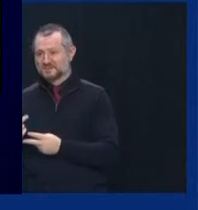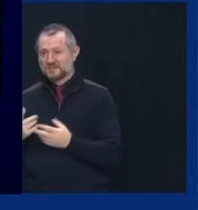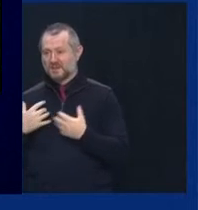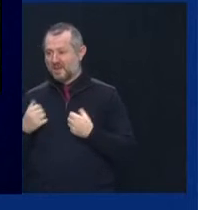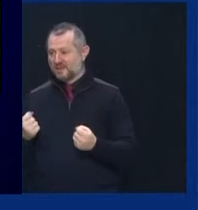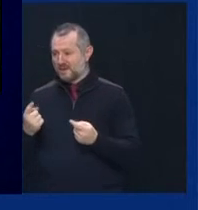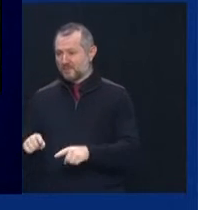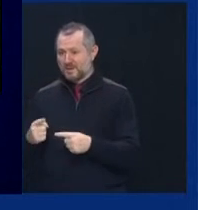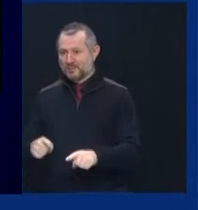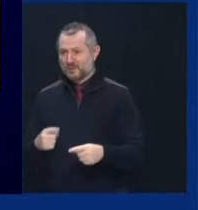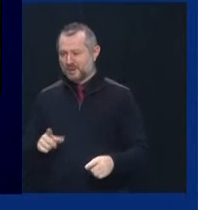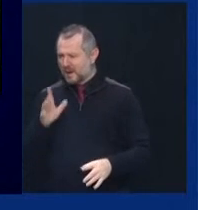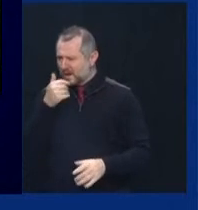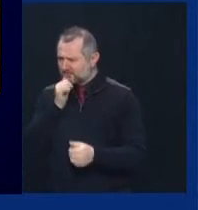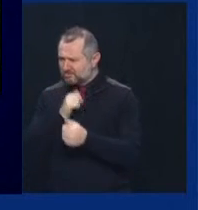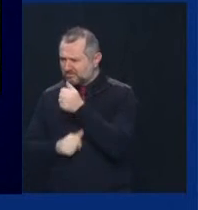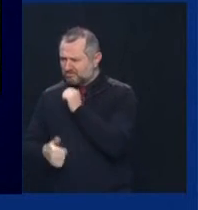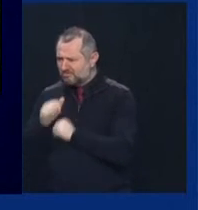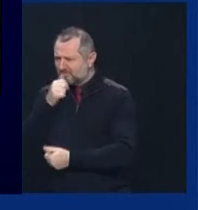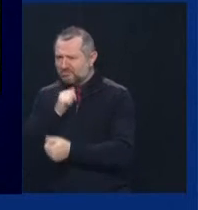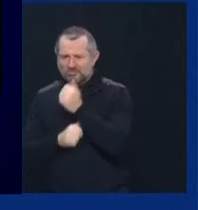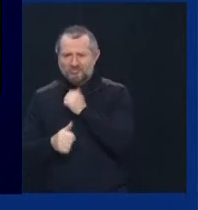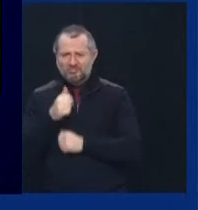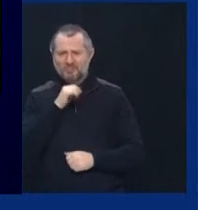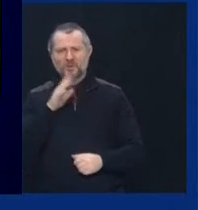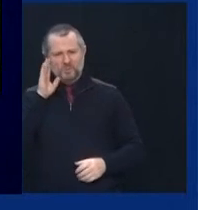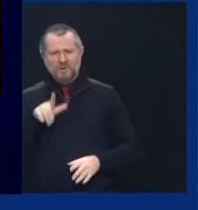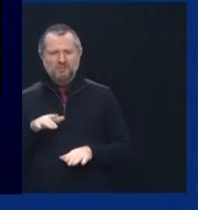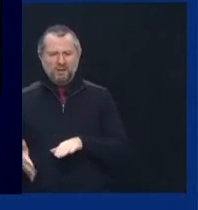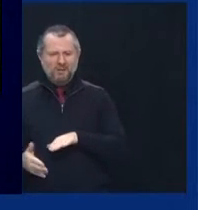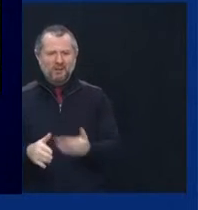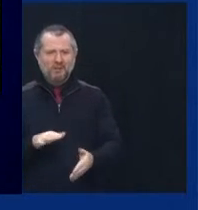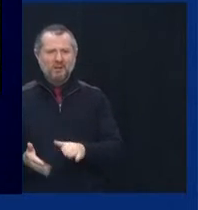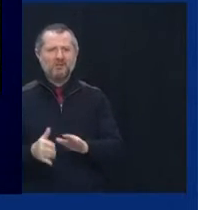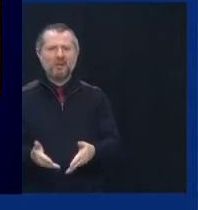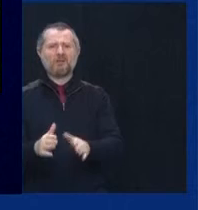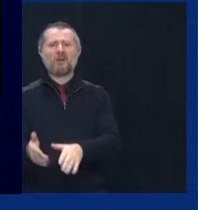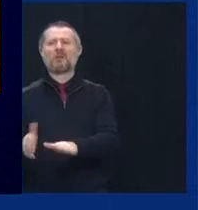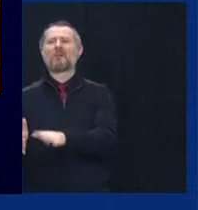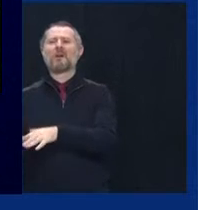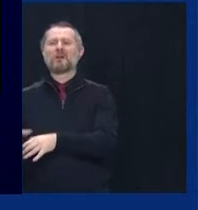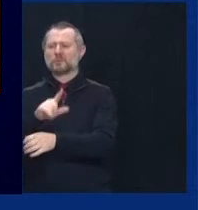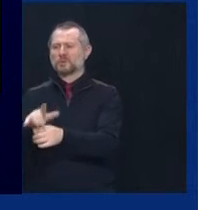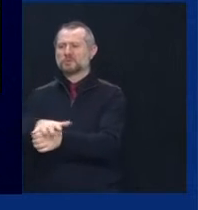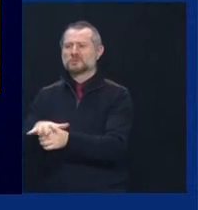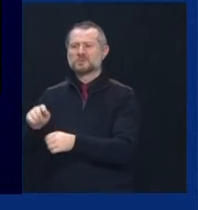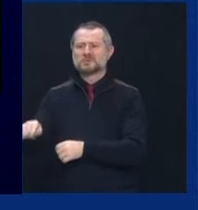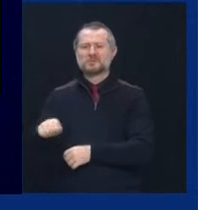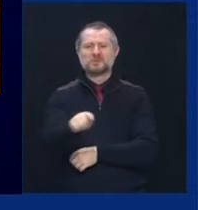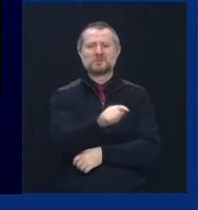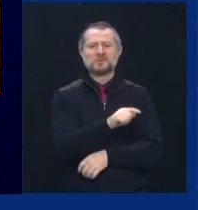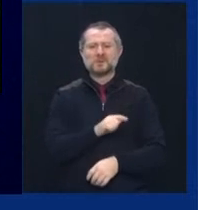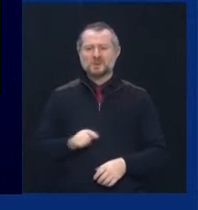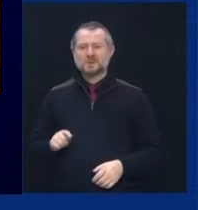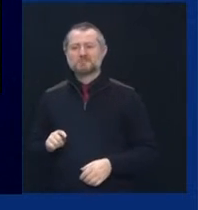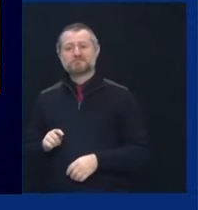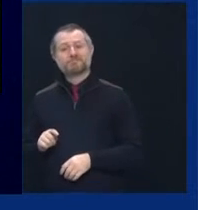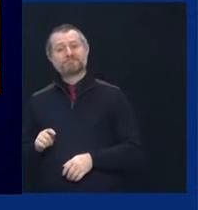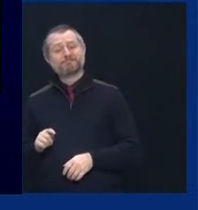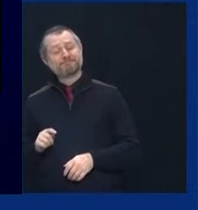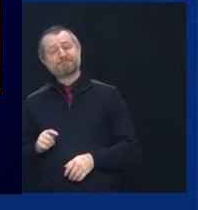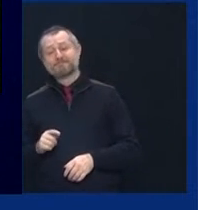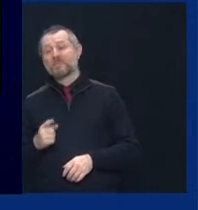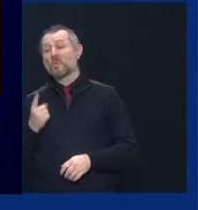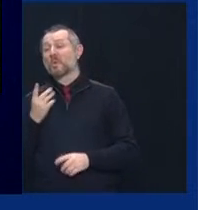suffer from, that we know we are dying in certain locations, green districts. And one thing that is going